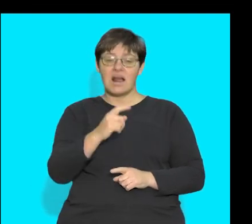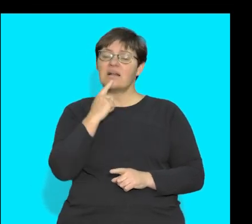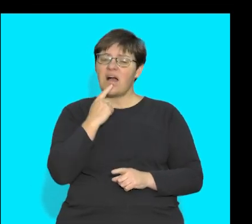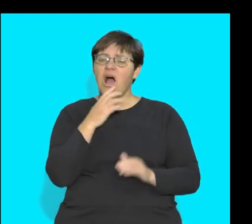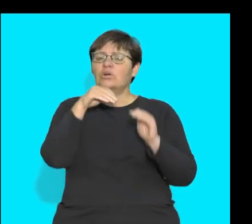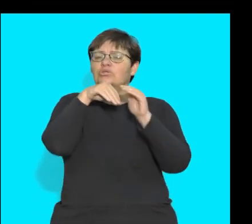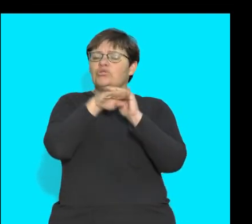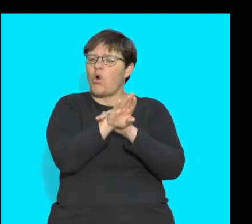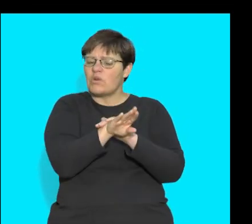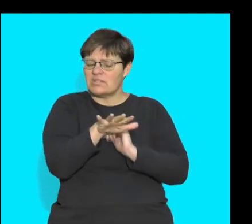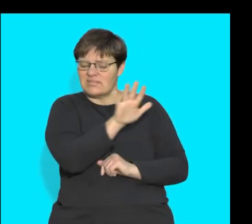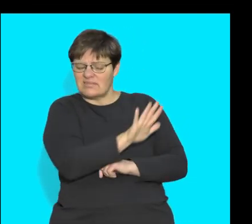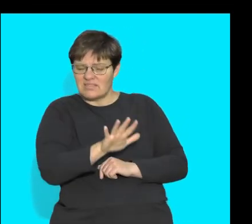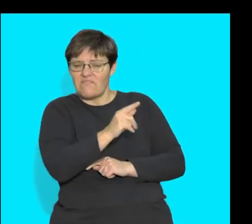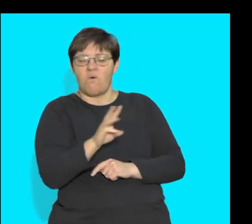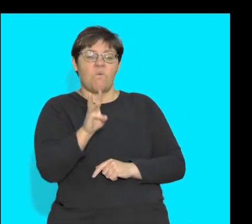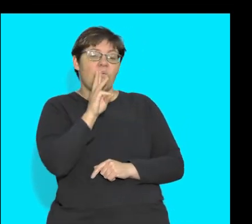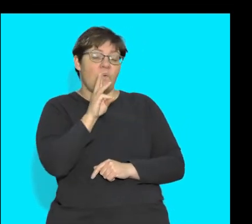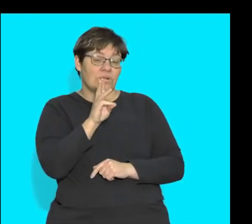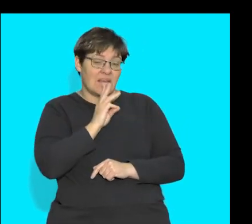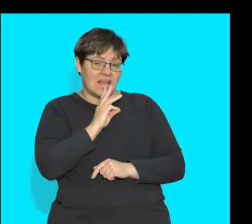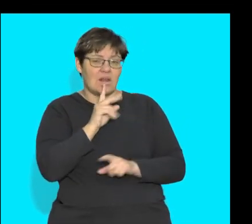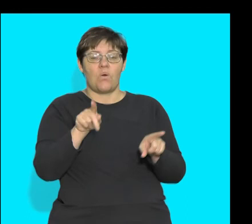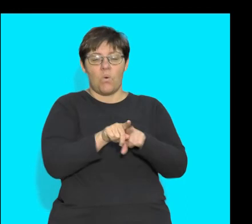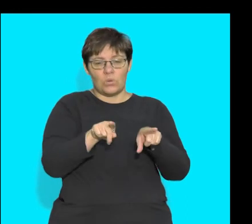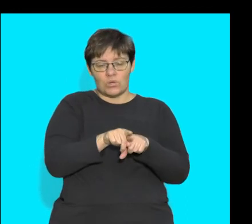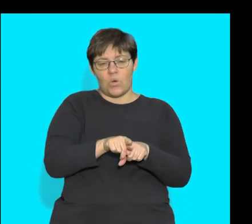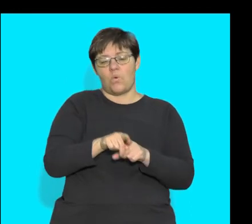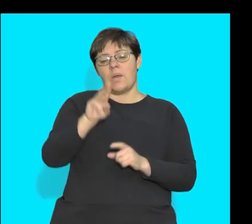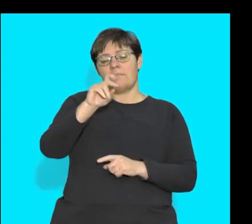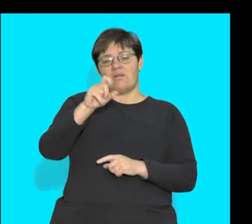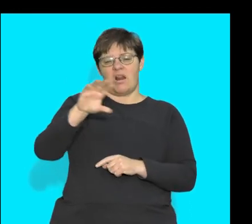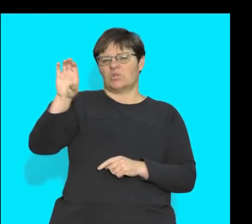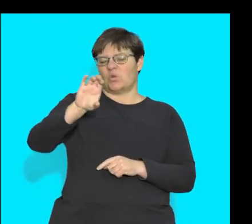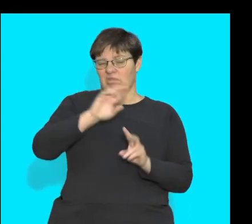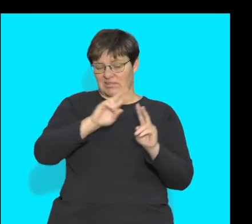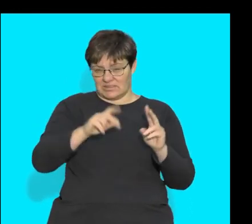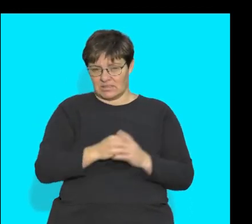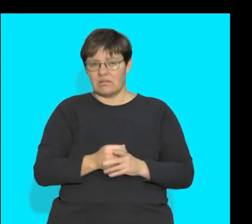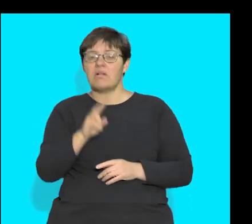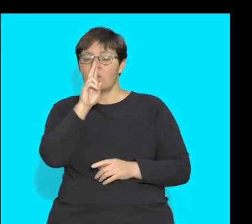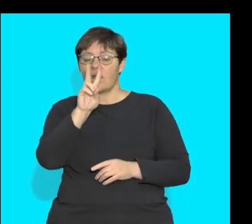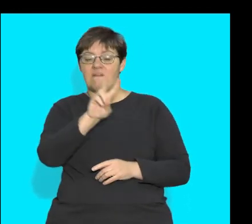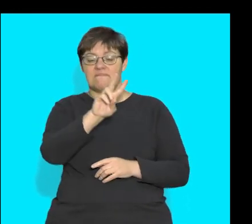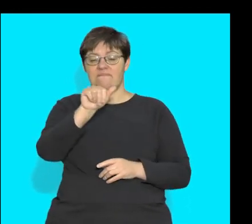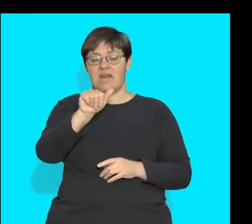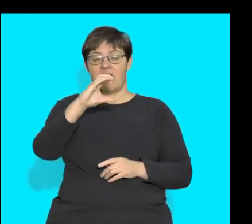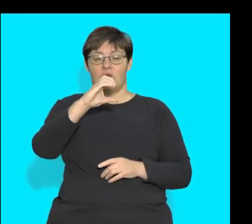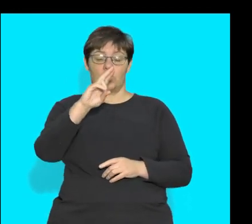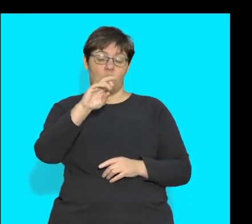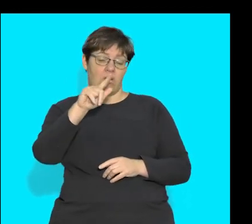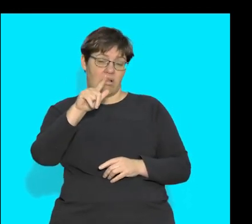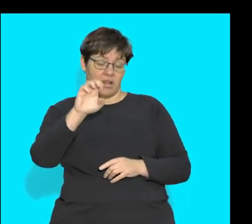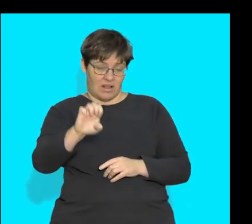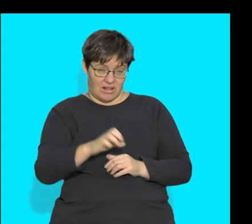a storage site for water and mineral salts. Now you're looking for the vacuole, that is